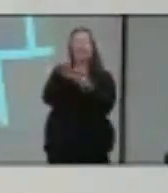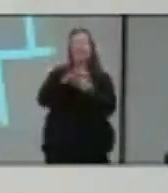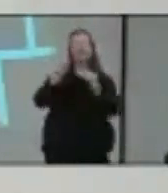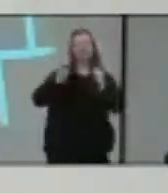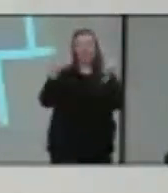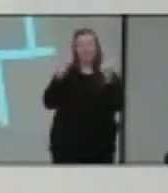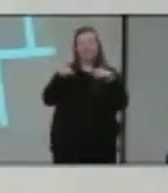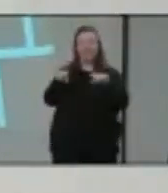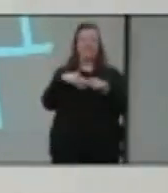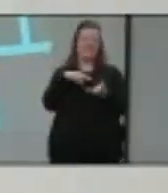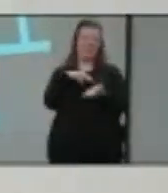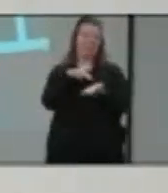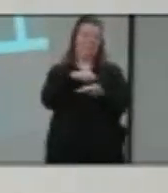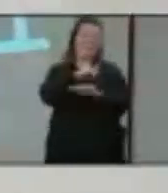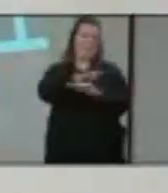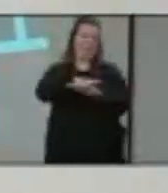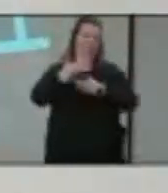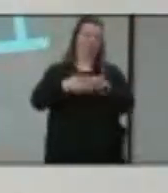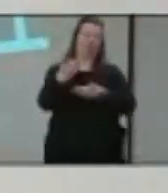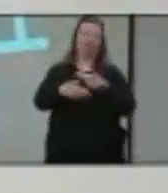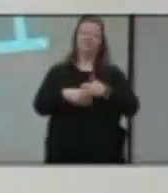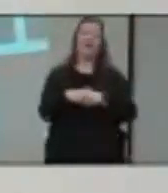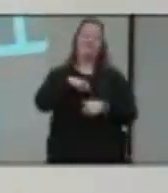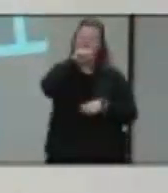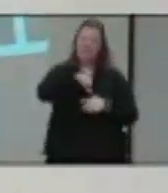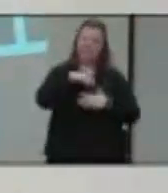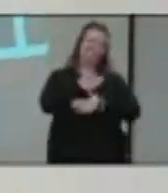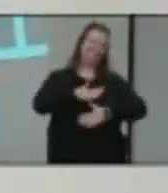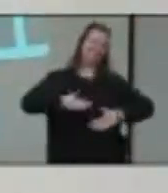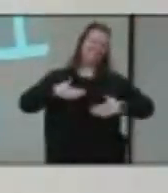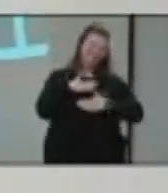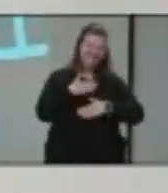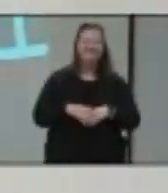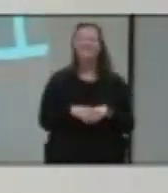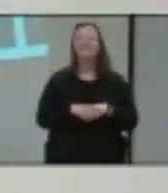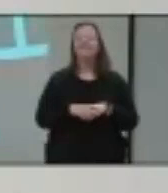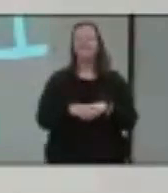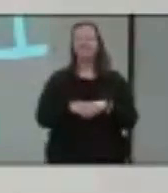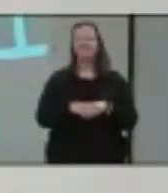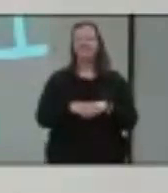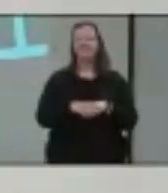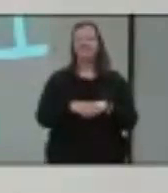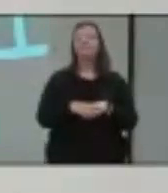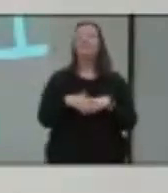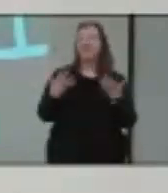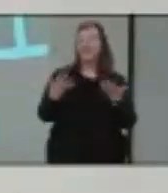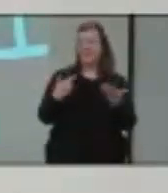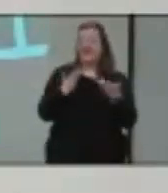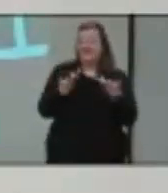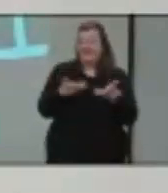while I was in nursing school, and I loved it. So I wrote a book.